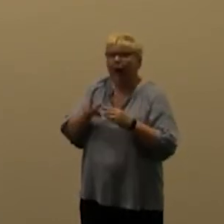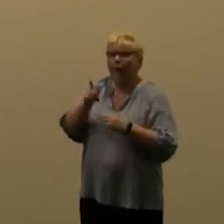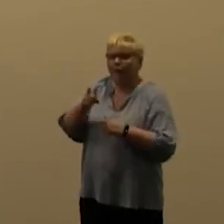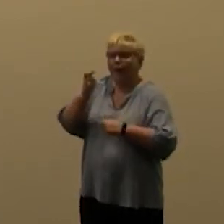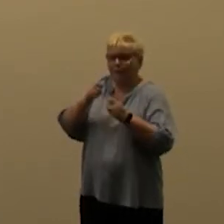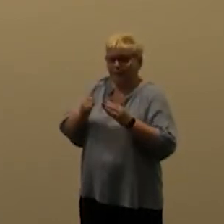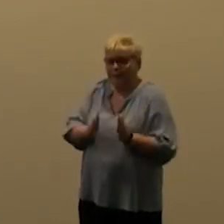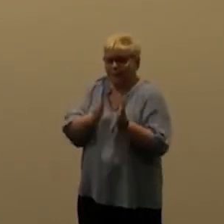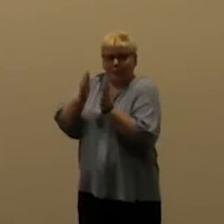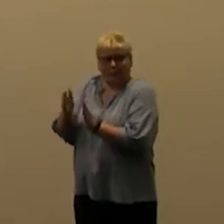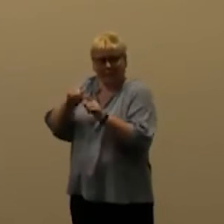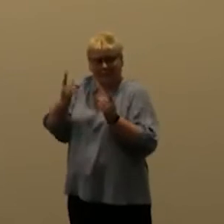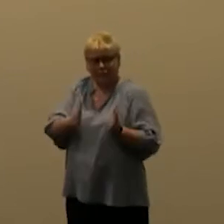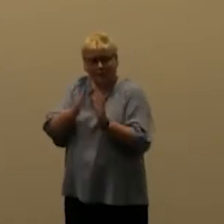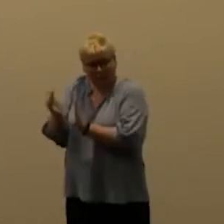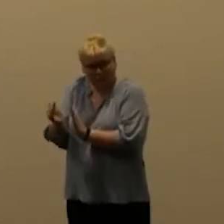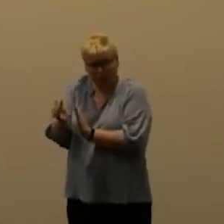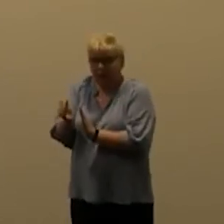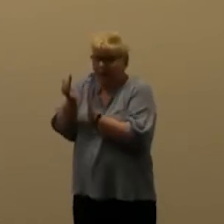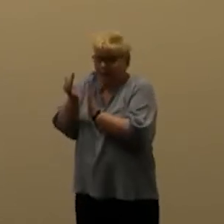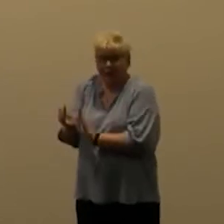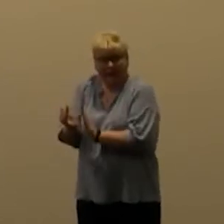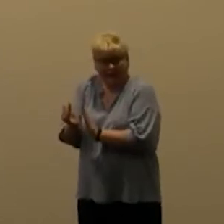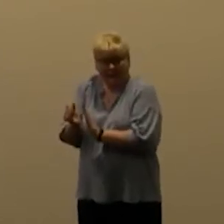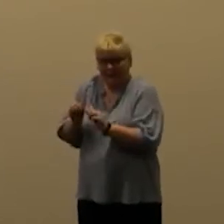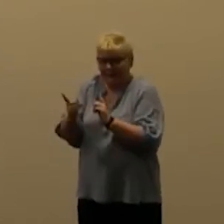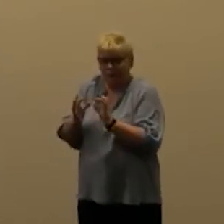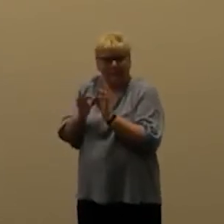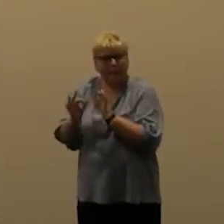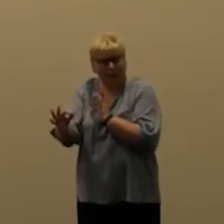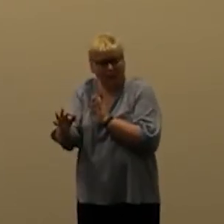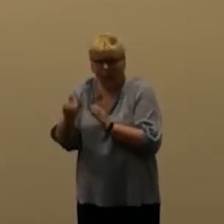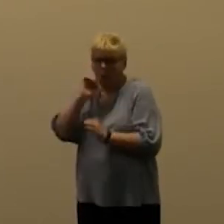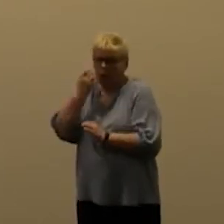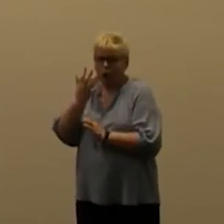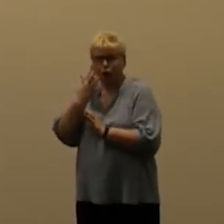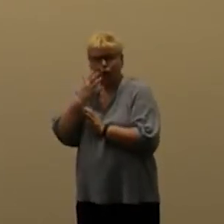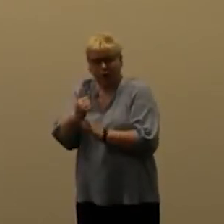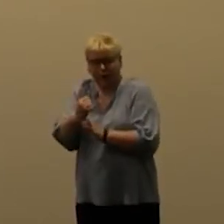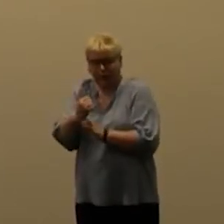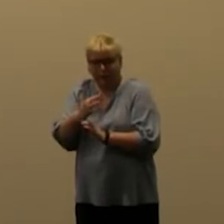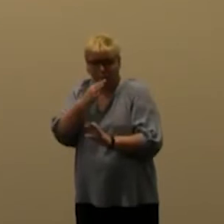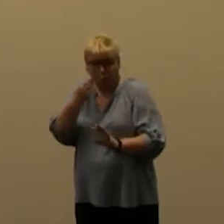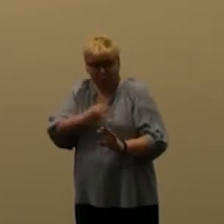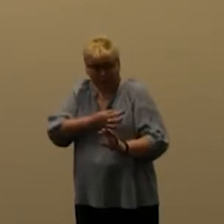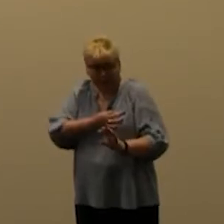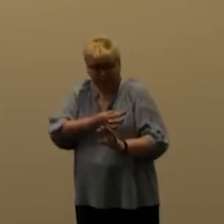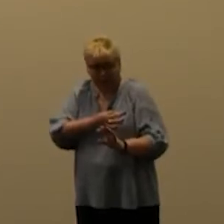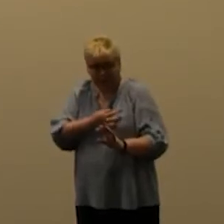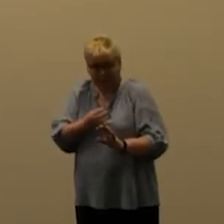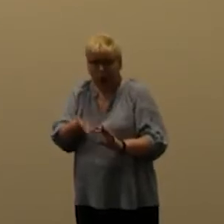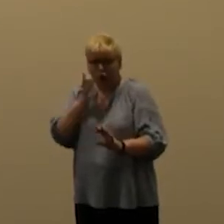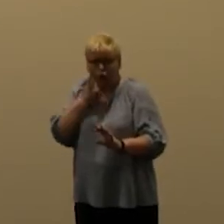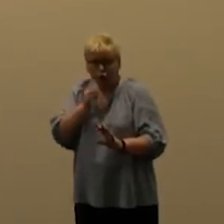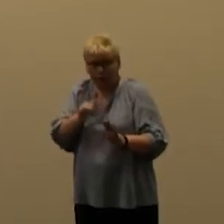into the repo. At that point, we have a build pipeline. It's going to basically check the pull. It's going to create the pull request. We're going to check the